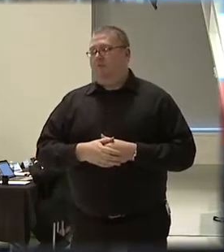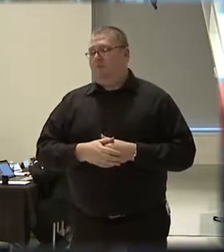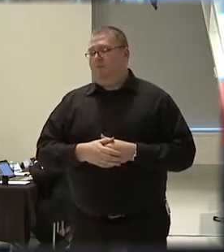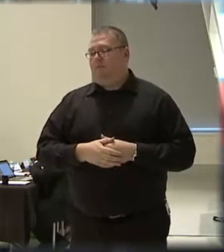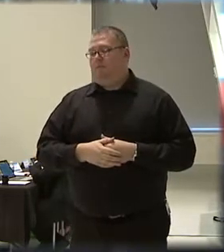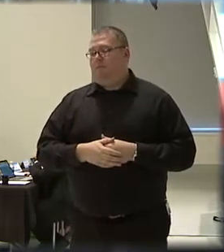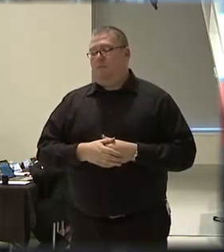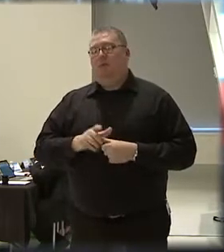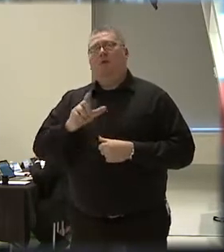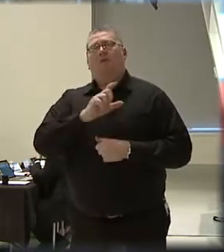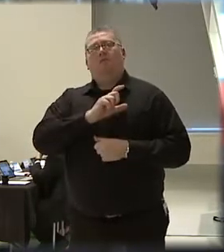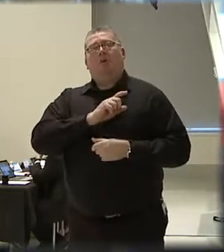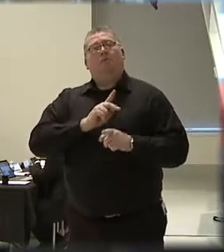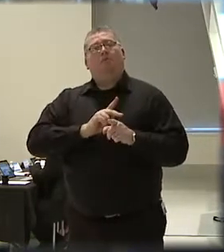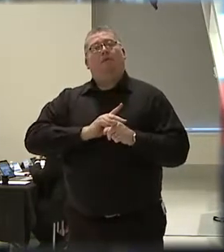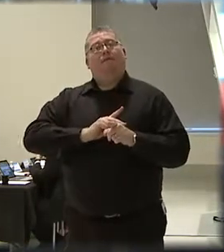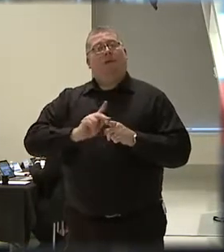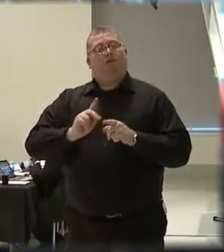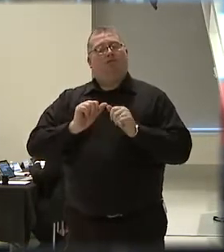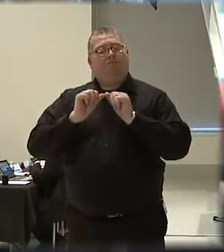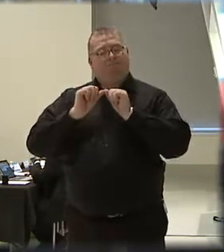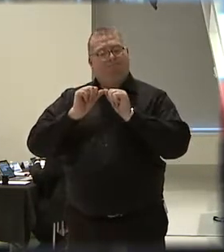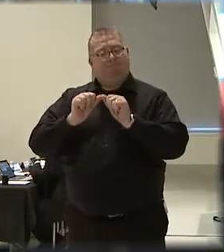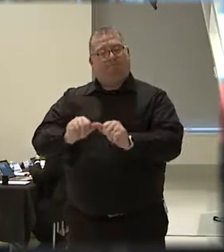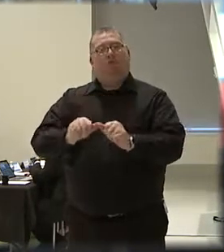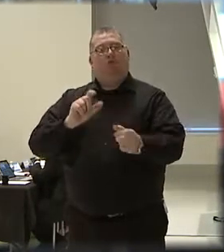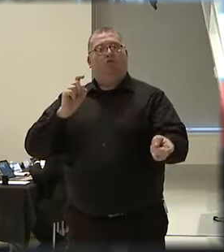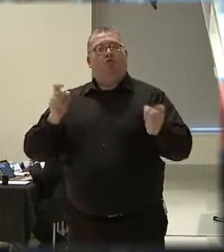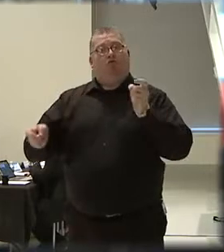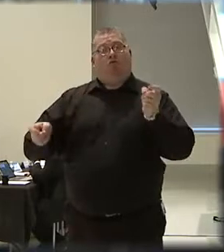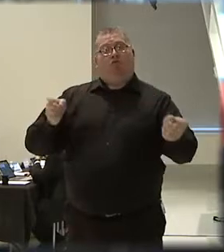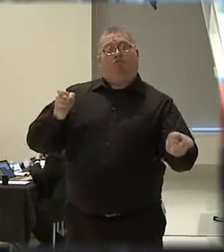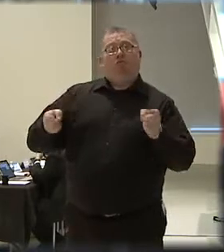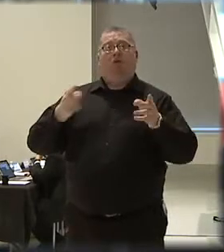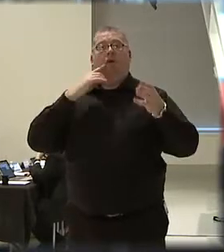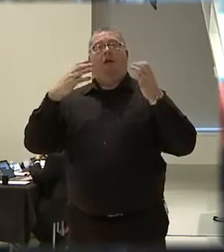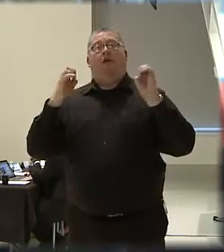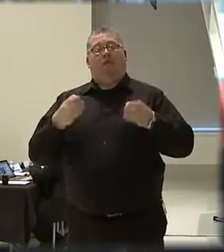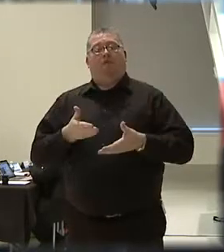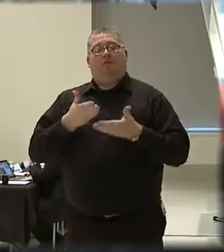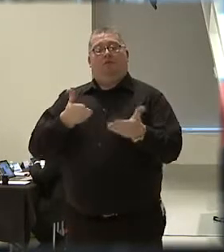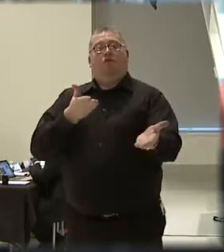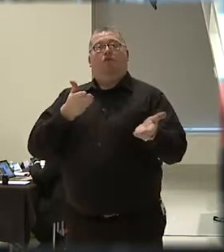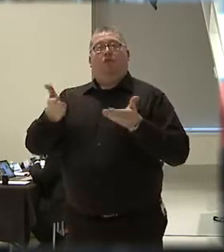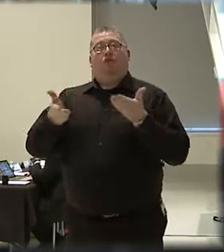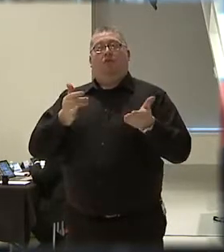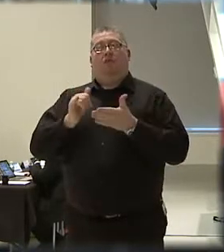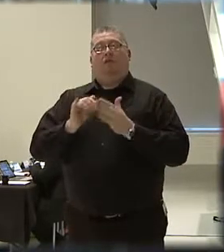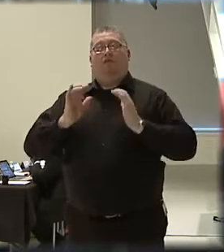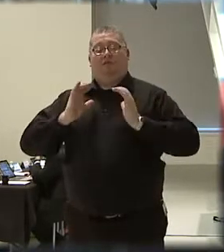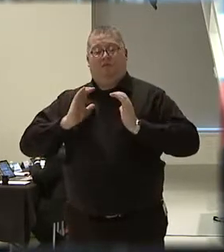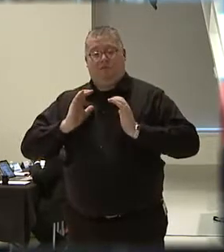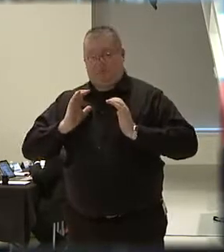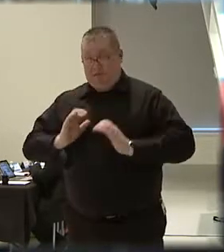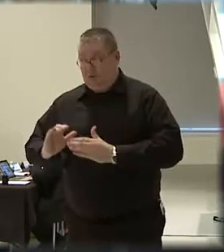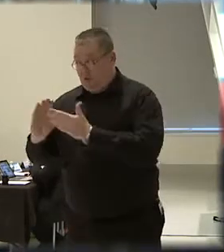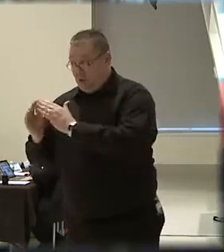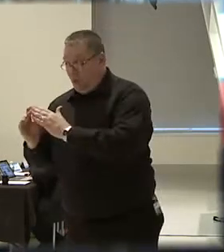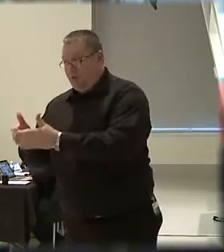The law enforcement profession is continuously evolving in an effort to deliver the services that citizens demand and